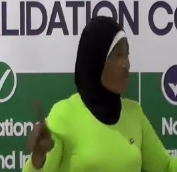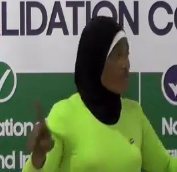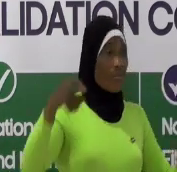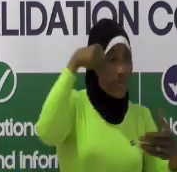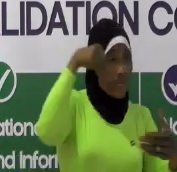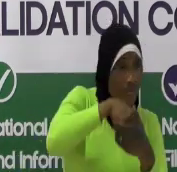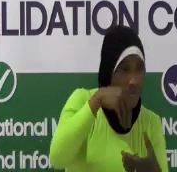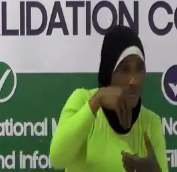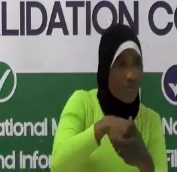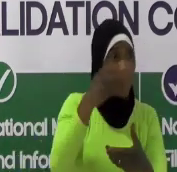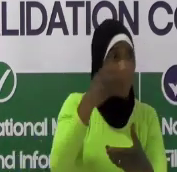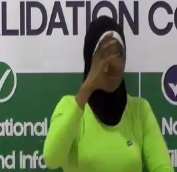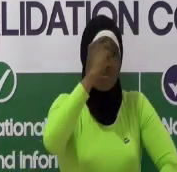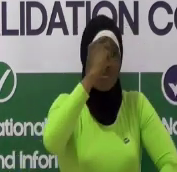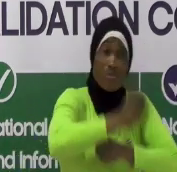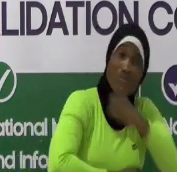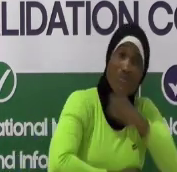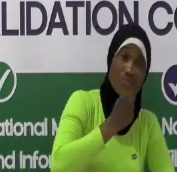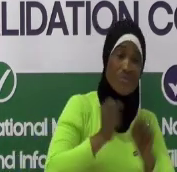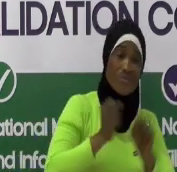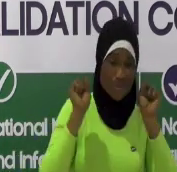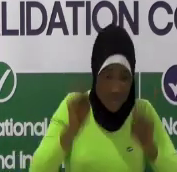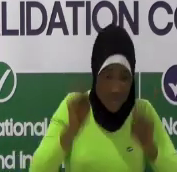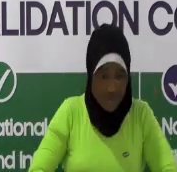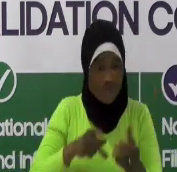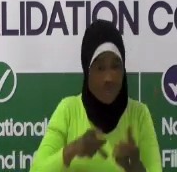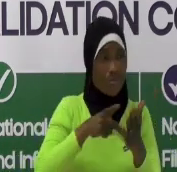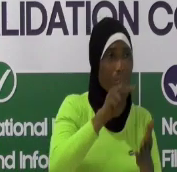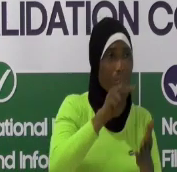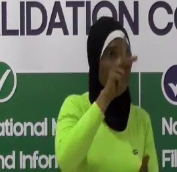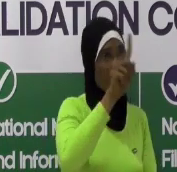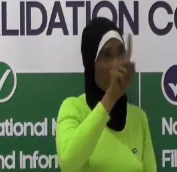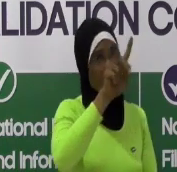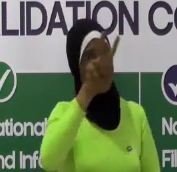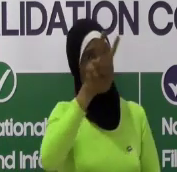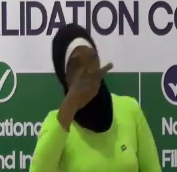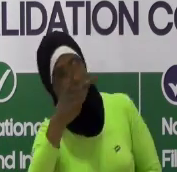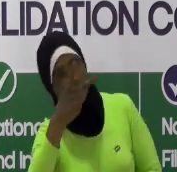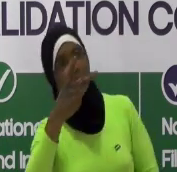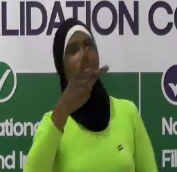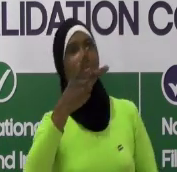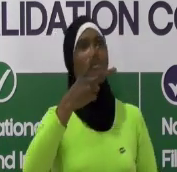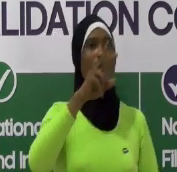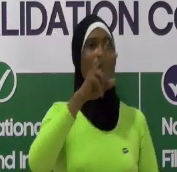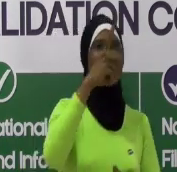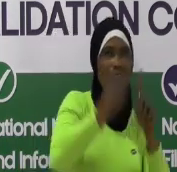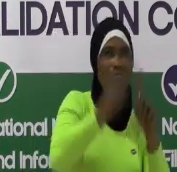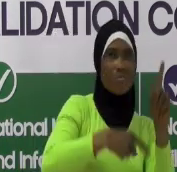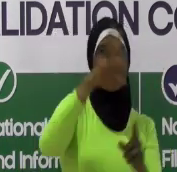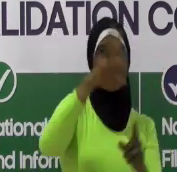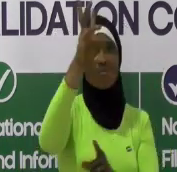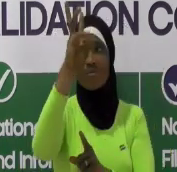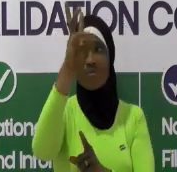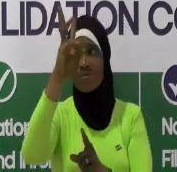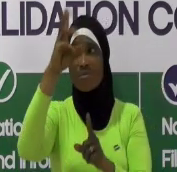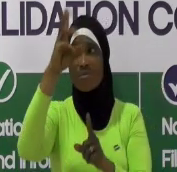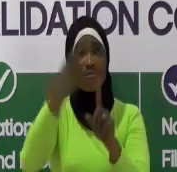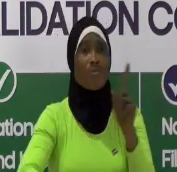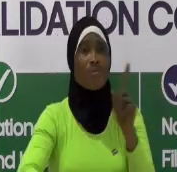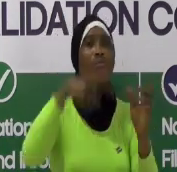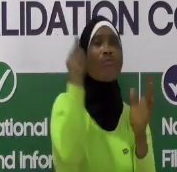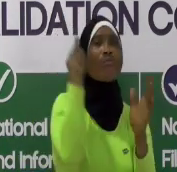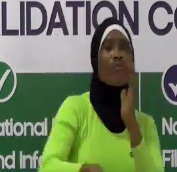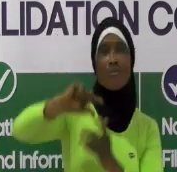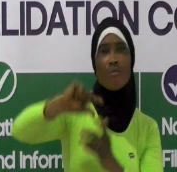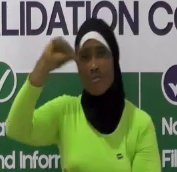spite of that struggle, they were not able to pay the first two quarters, the first 6 months of waiting the government